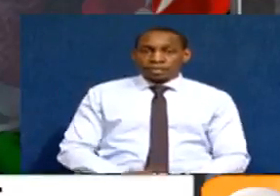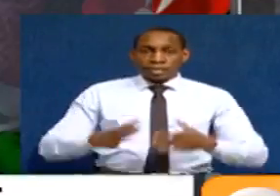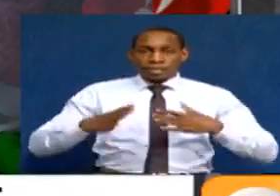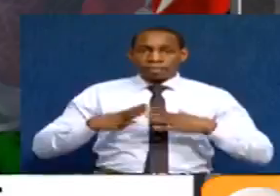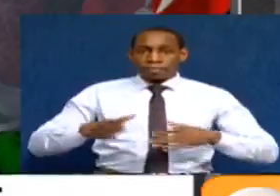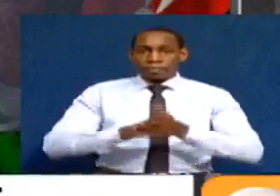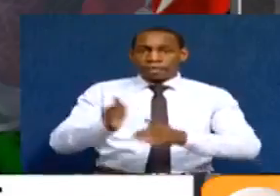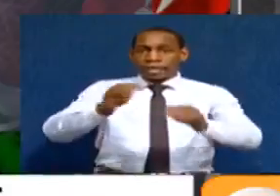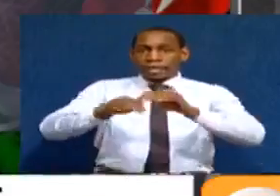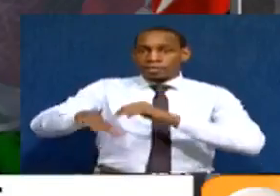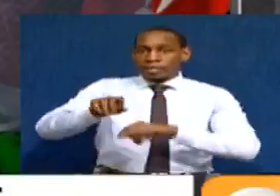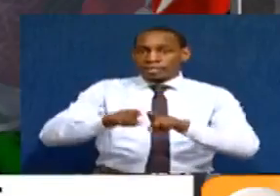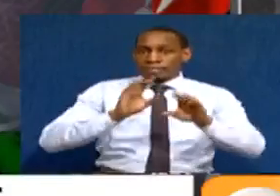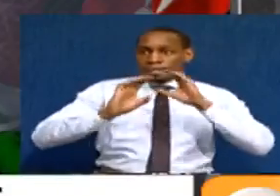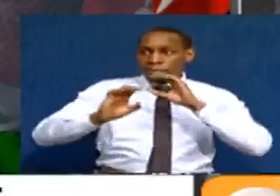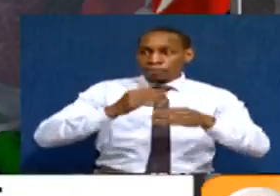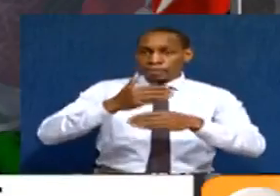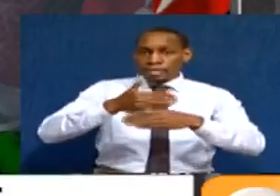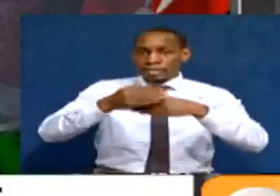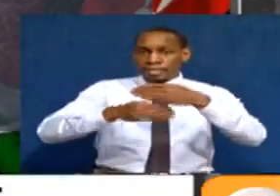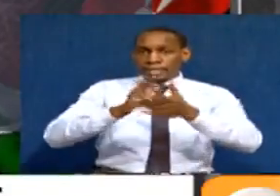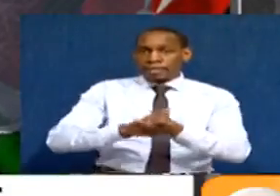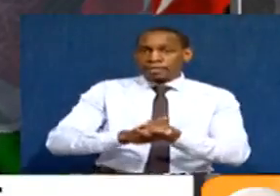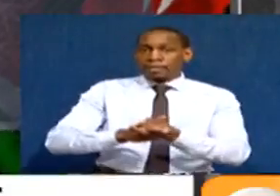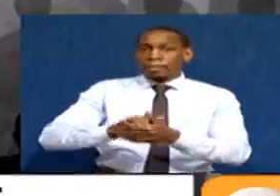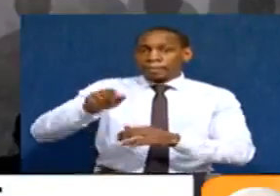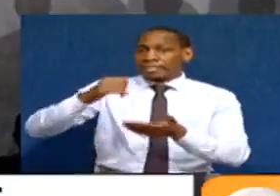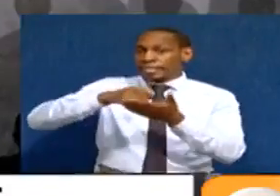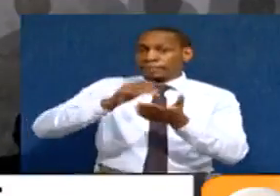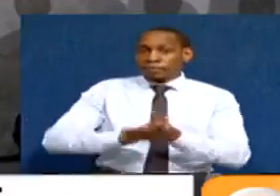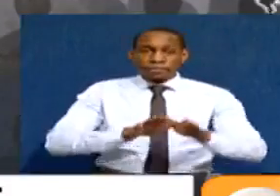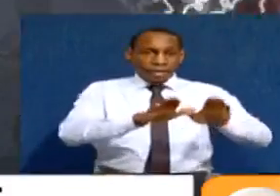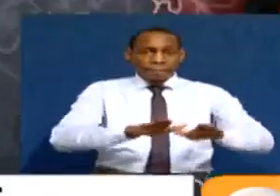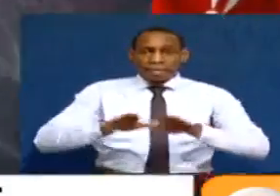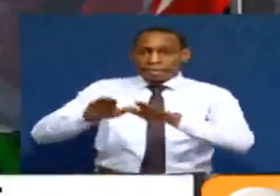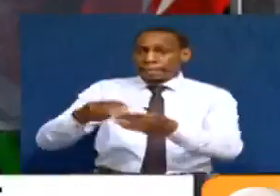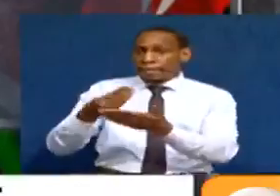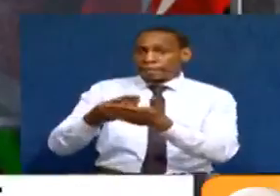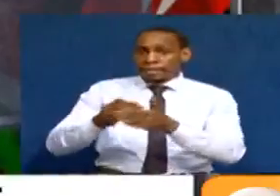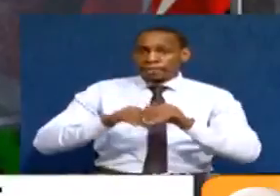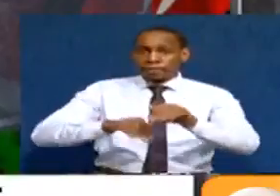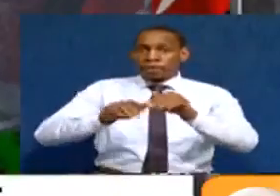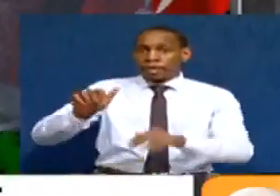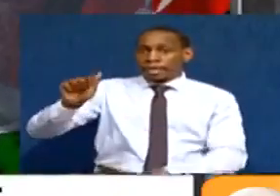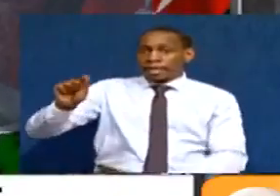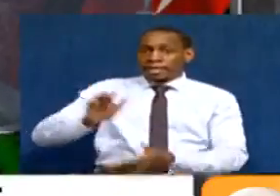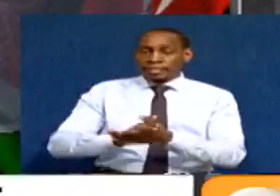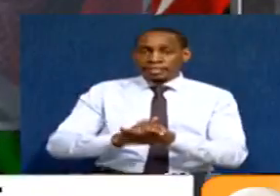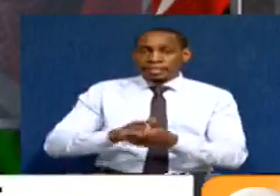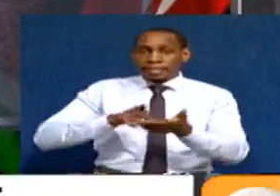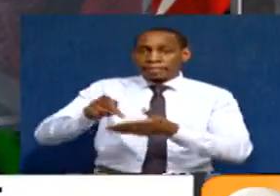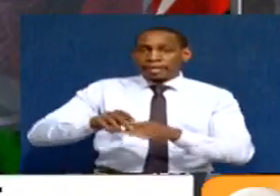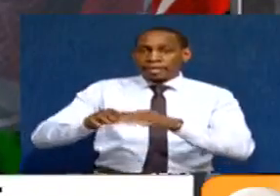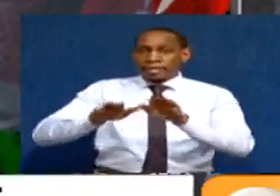of the electoral area and communication infrastructure must be considered. The campaign finances, as per the Act, should pay for